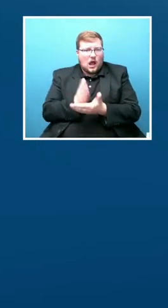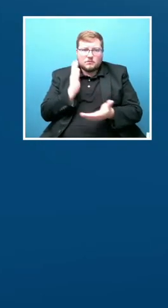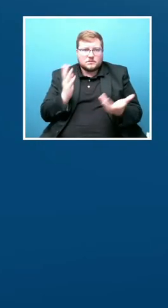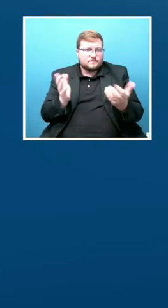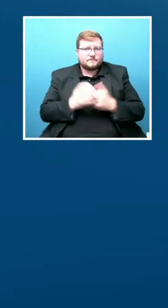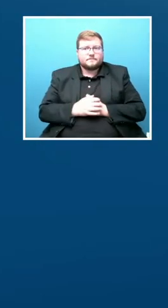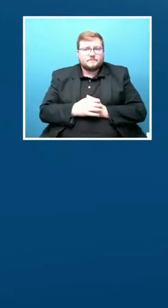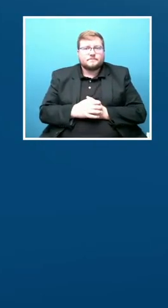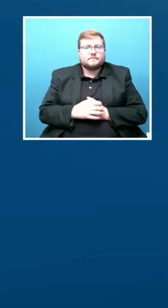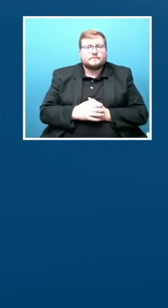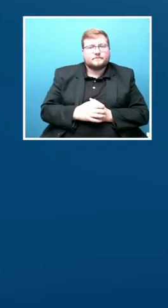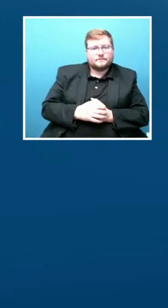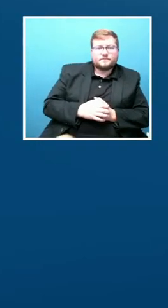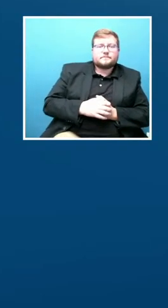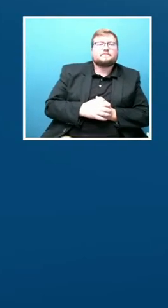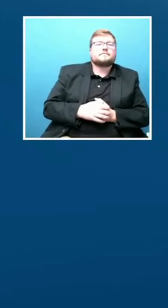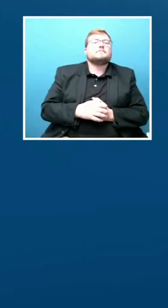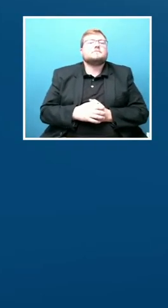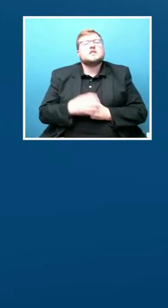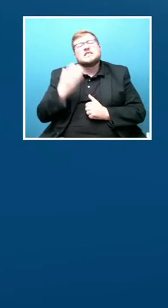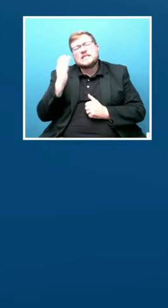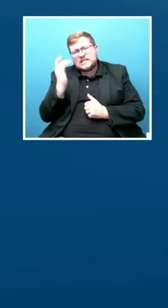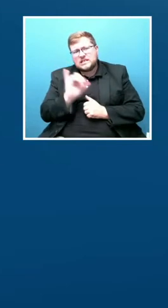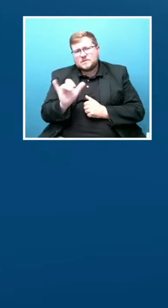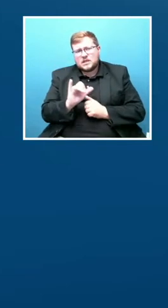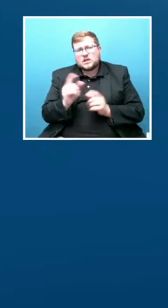least pointed in the right direction in that regard.